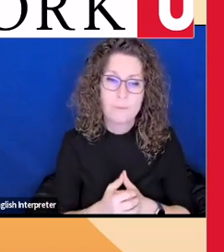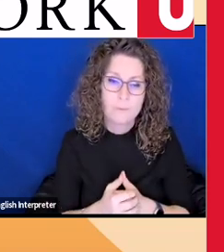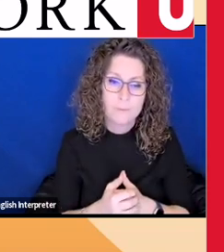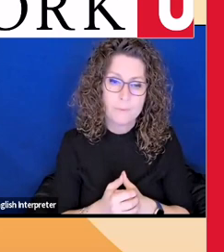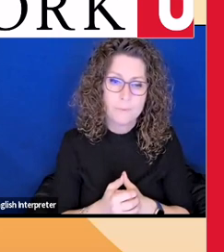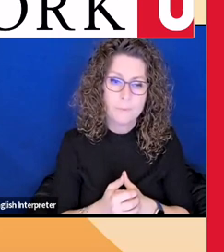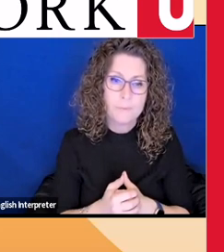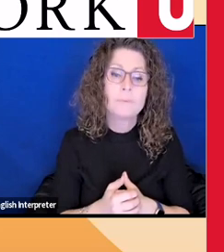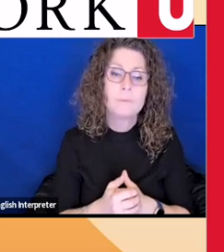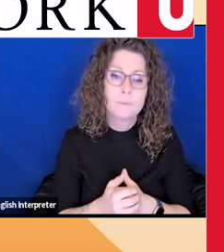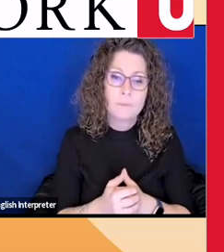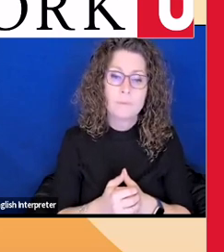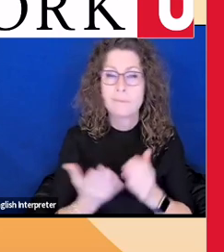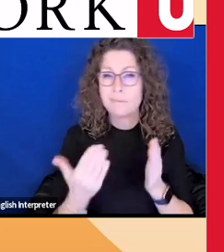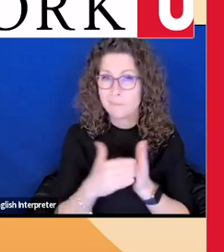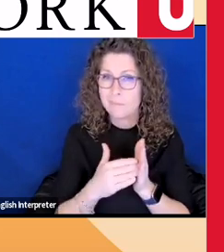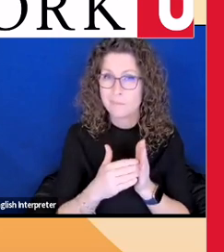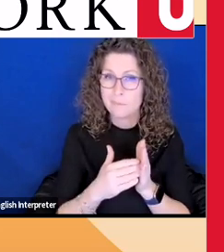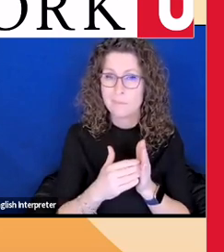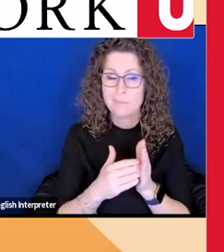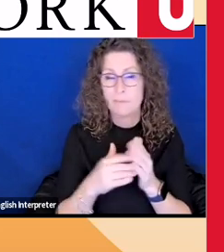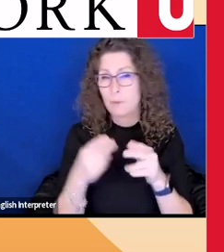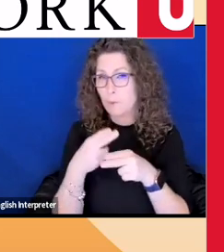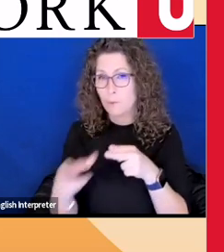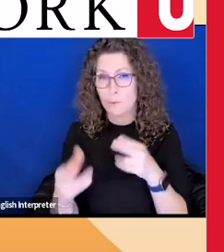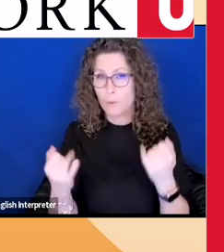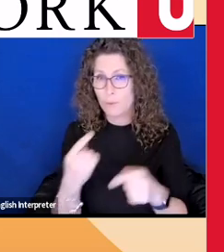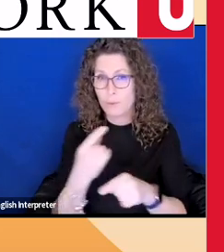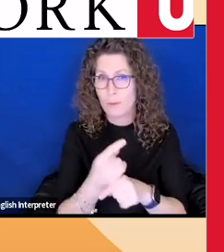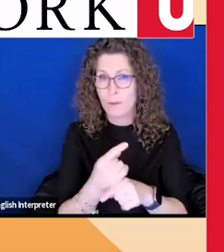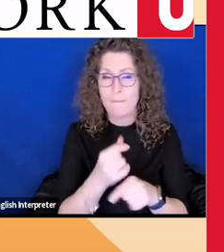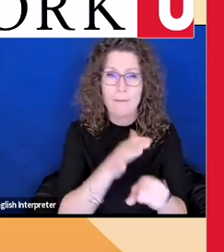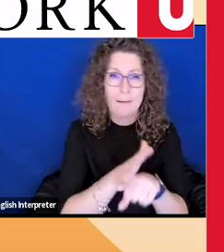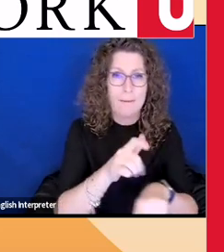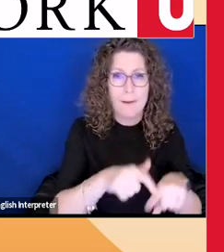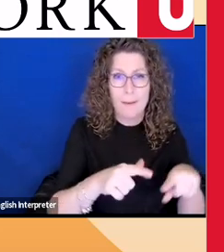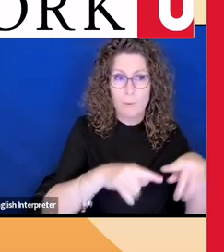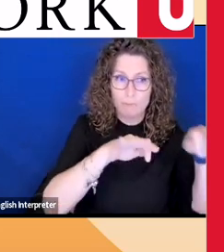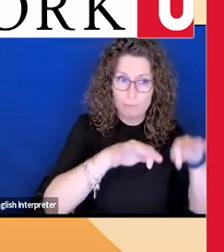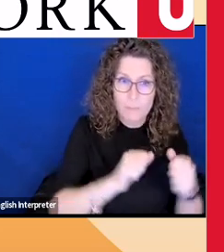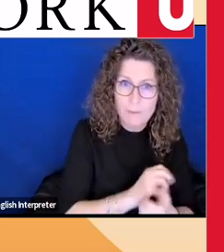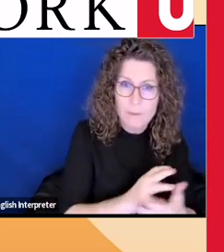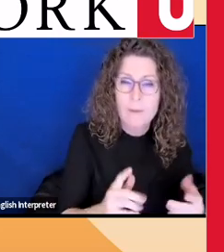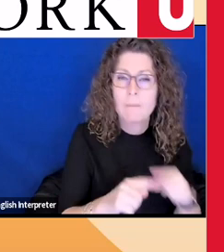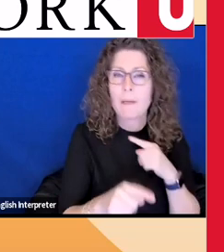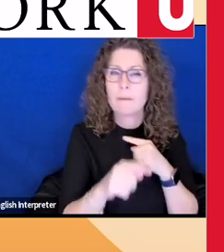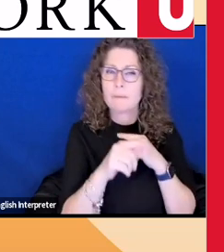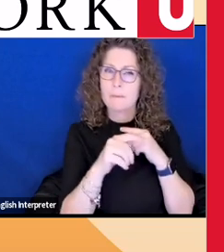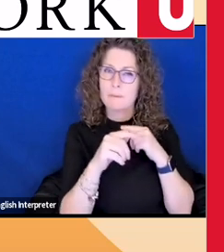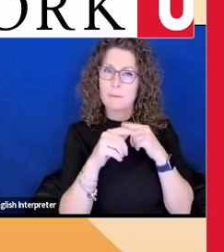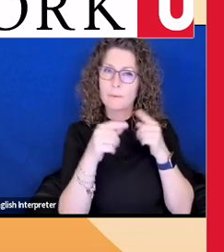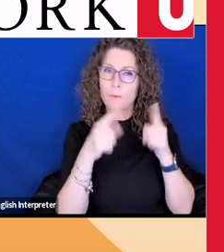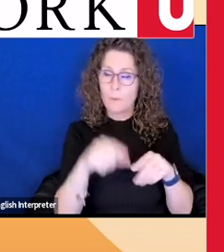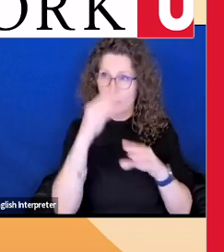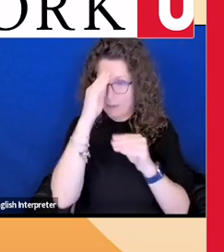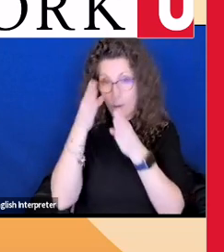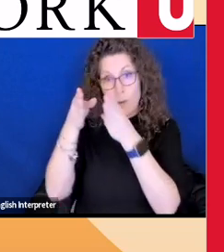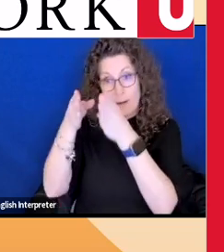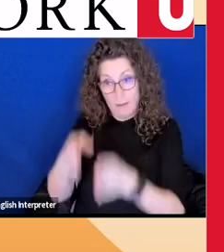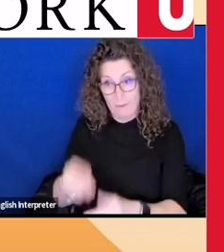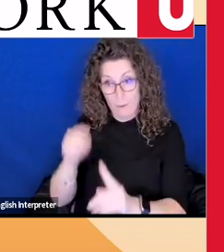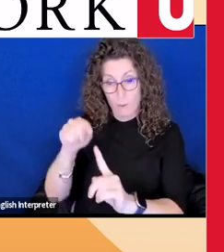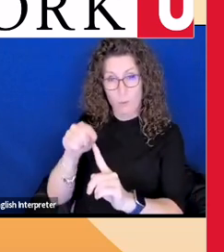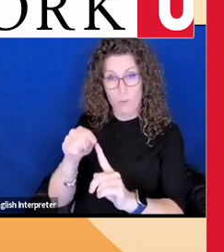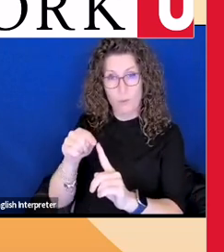While again, I don't have the time now to illustrate this argument, what I want to point out is that at the level of the subject of the individual, when privileged